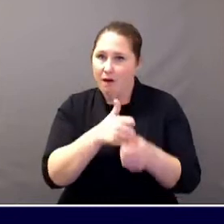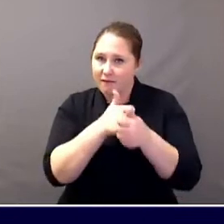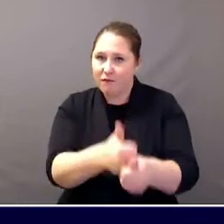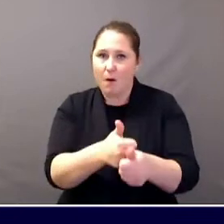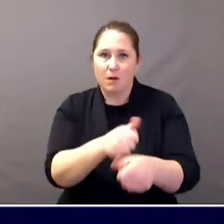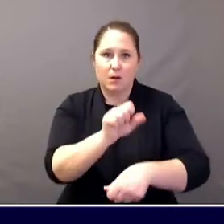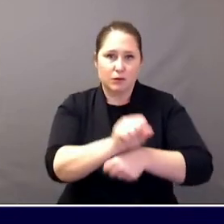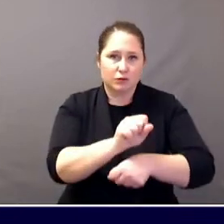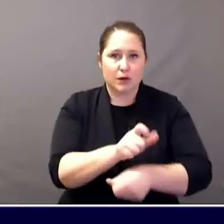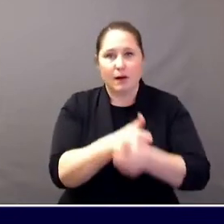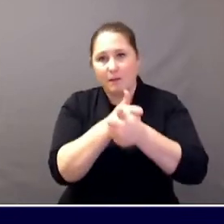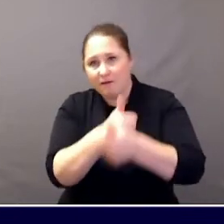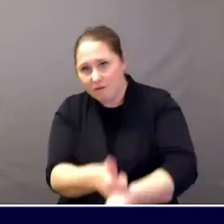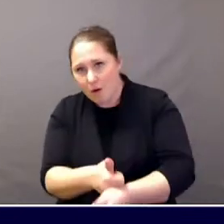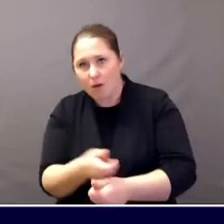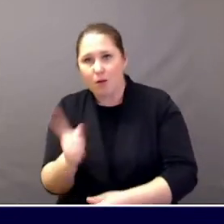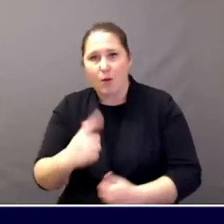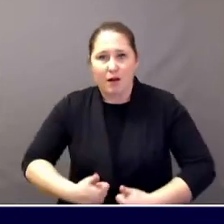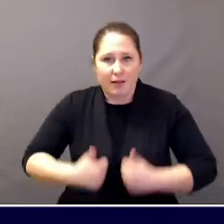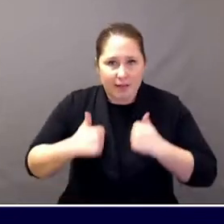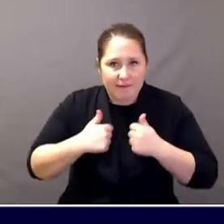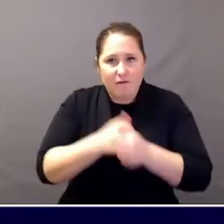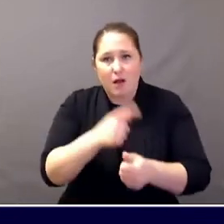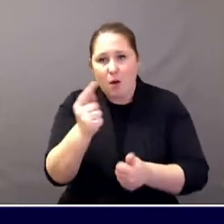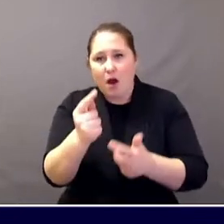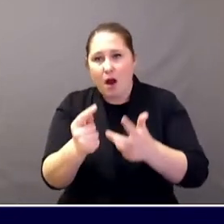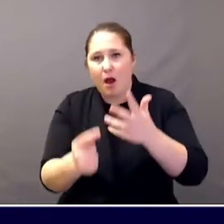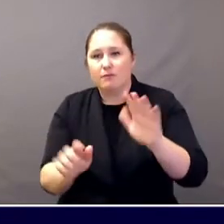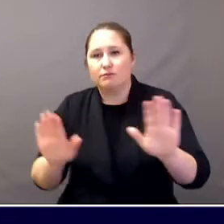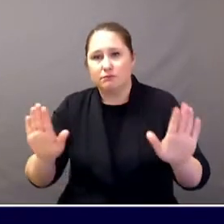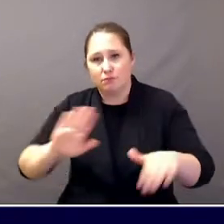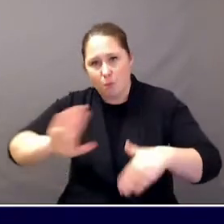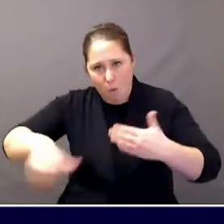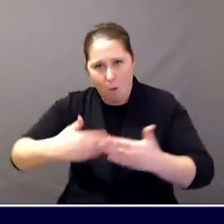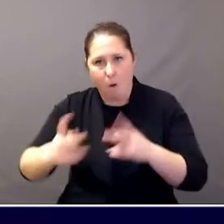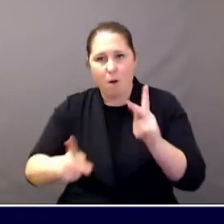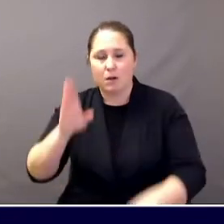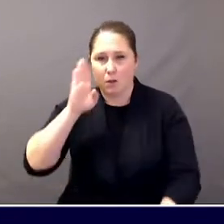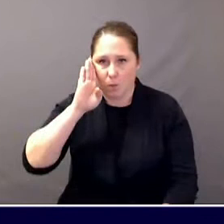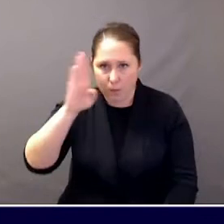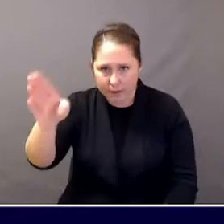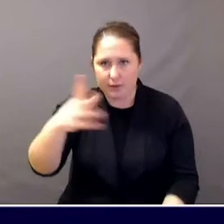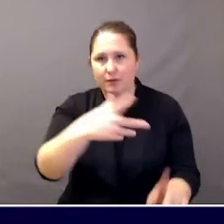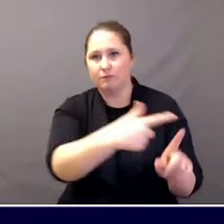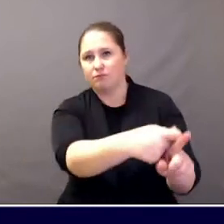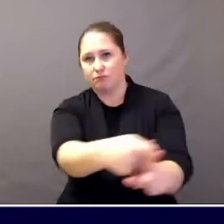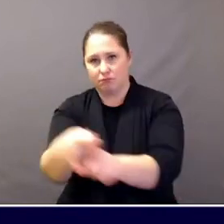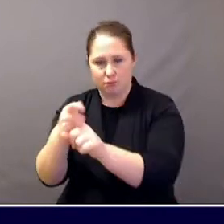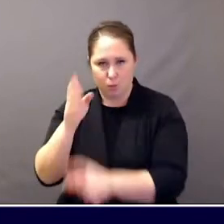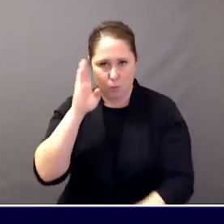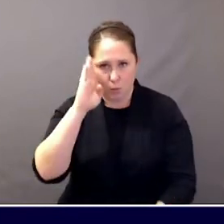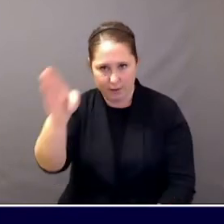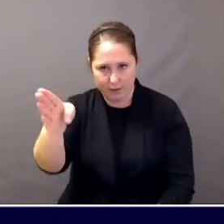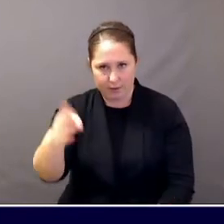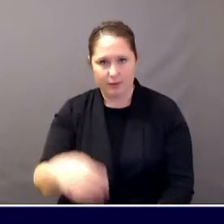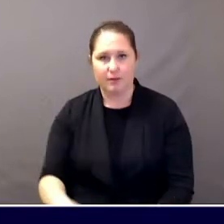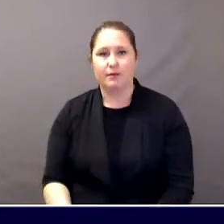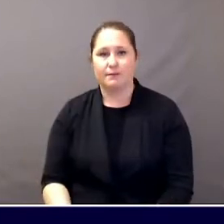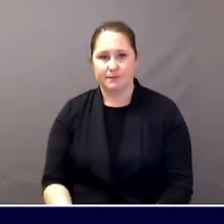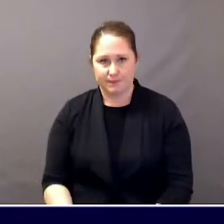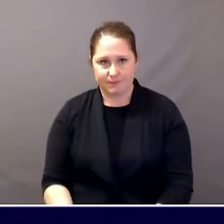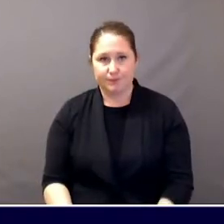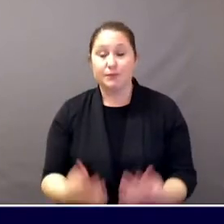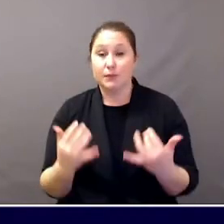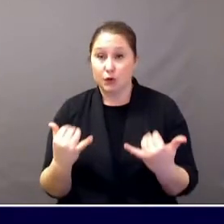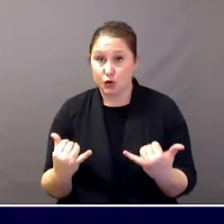preference or what you do for work at all. Everybody will be vaccinated. Everybody who's eligible, who